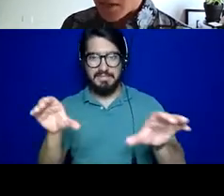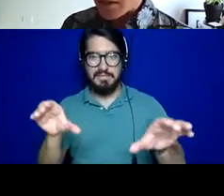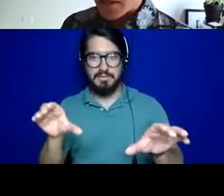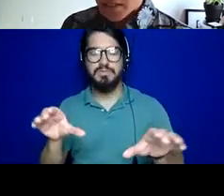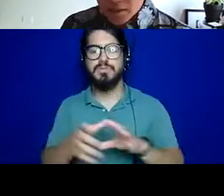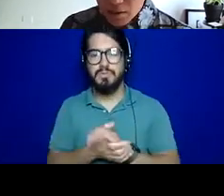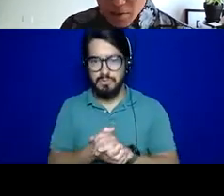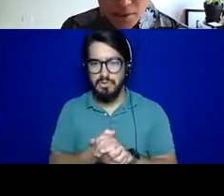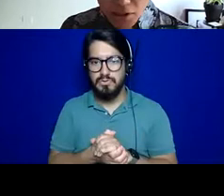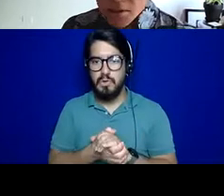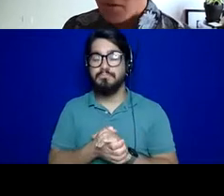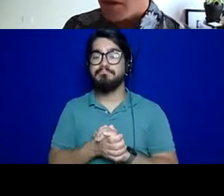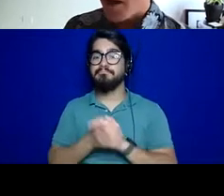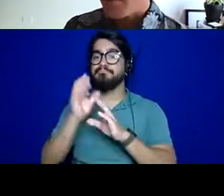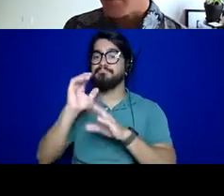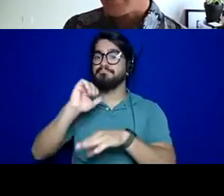make a list,